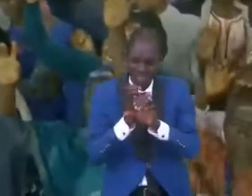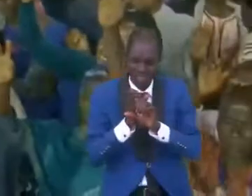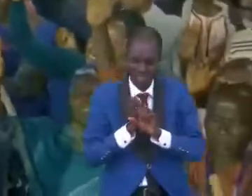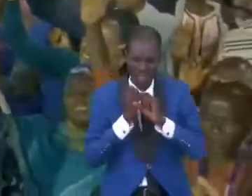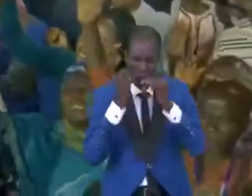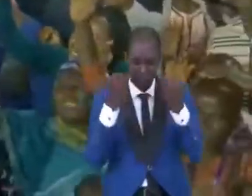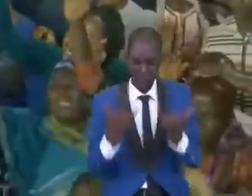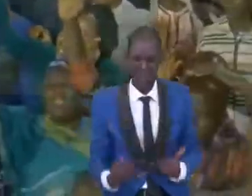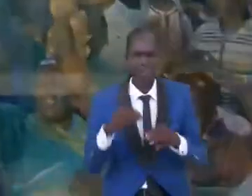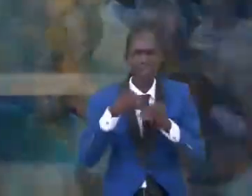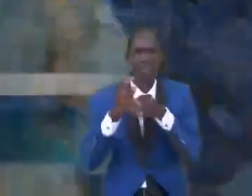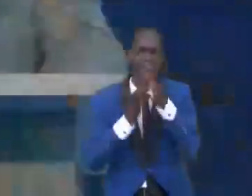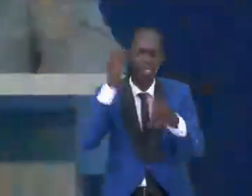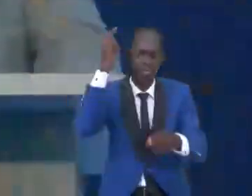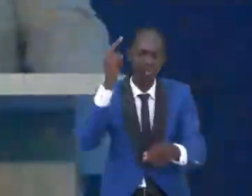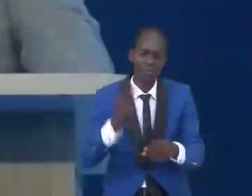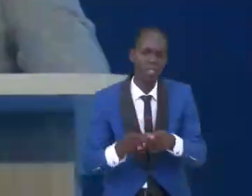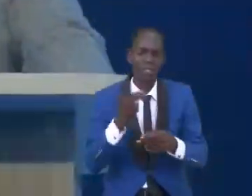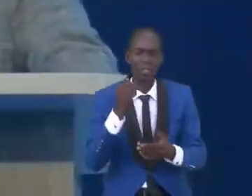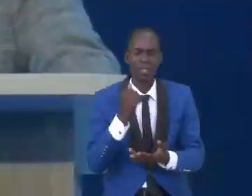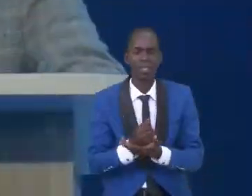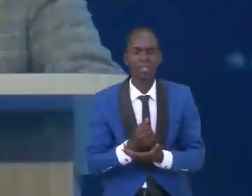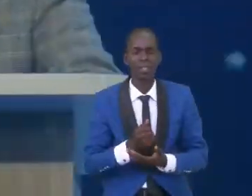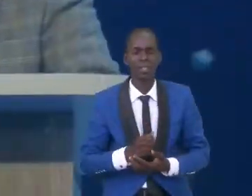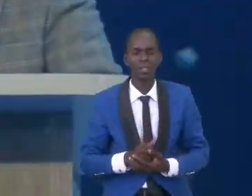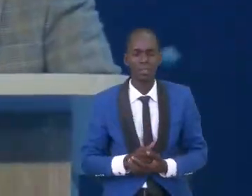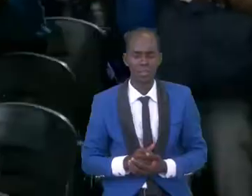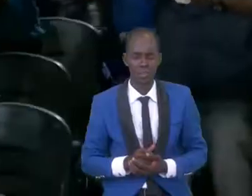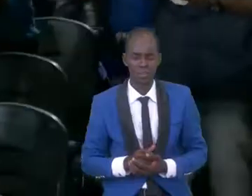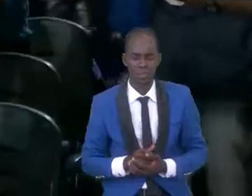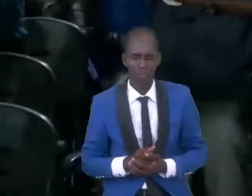in Jesus' name.